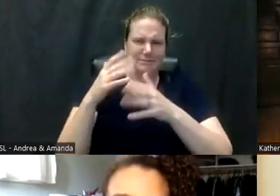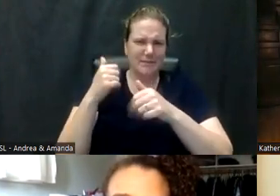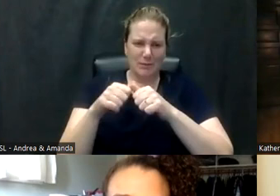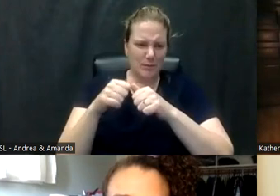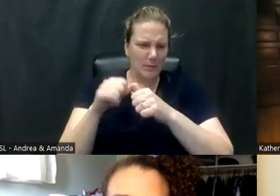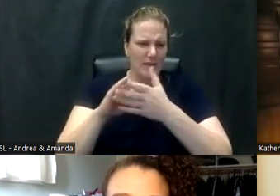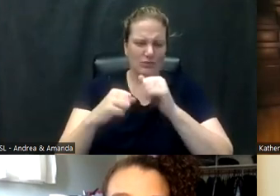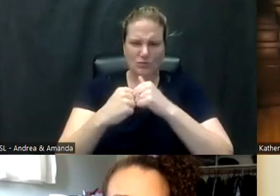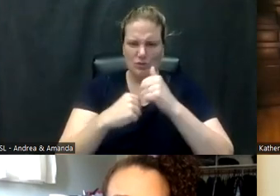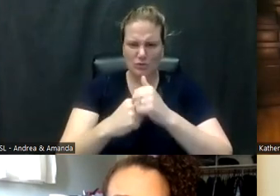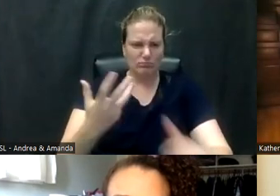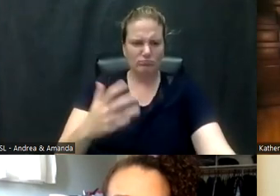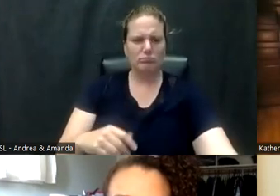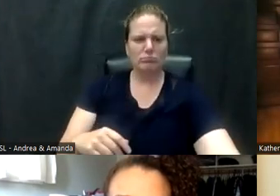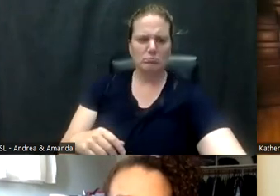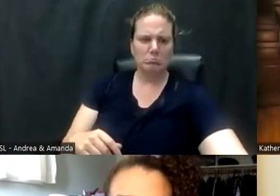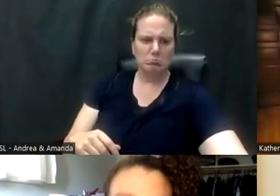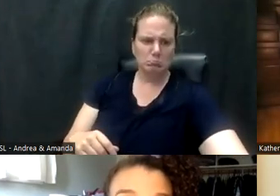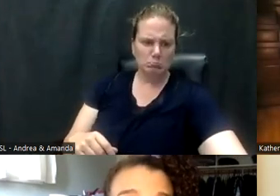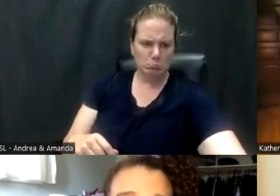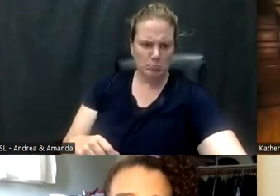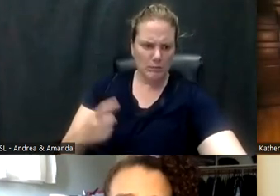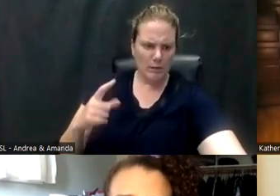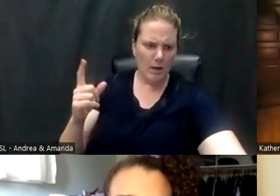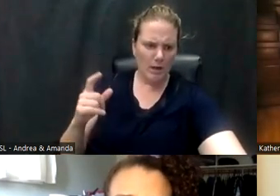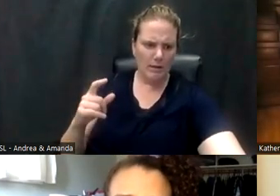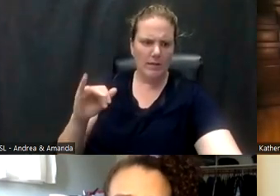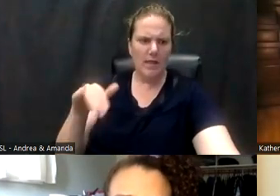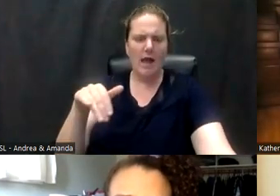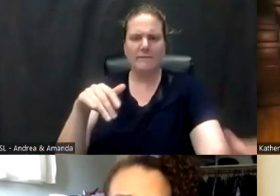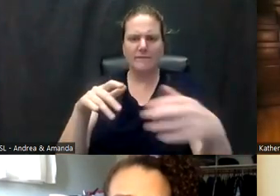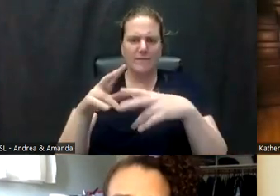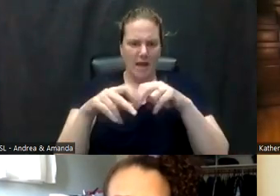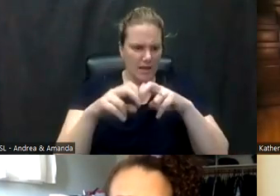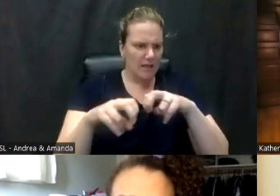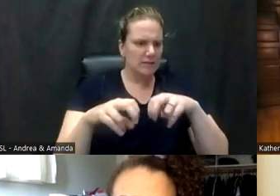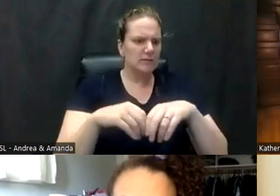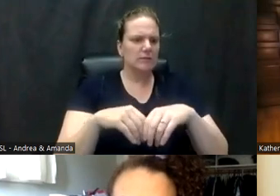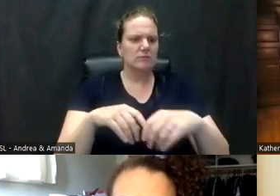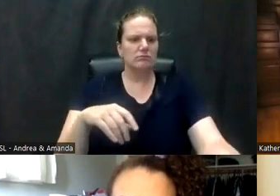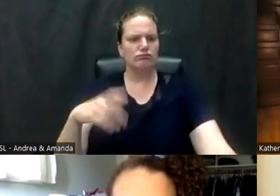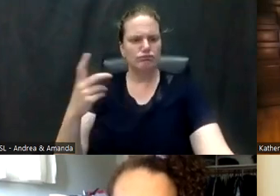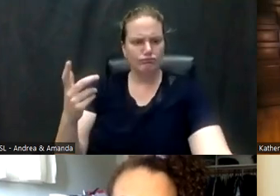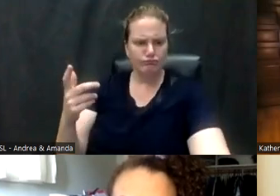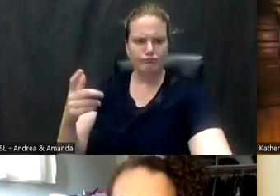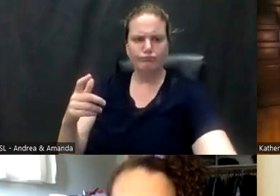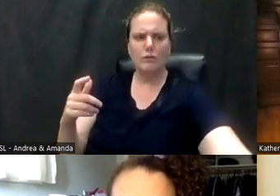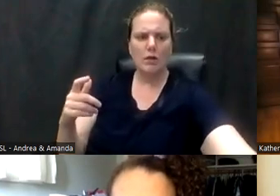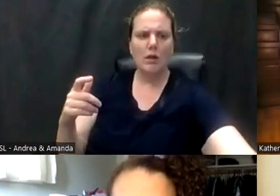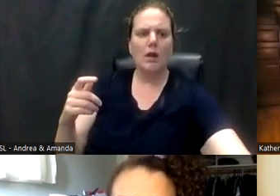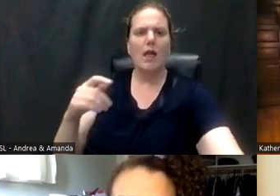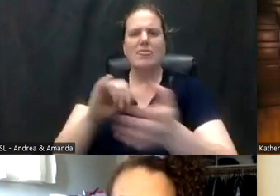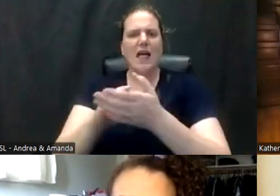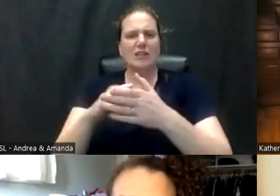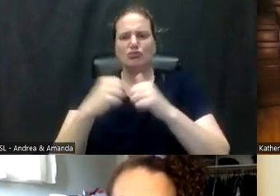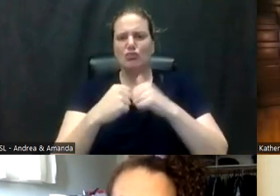structure per se, but it's got analysts. So it's a lot of, it seems to be right now, the structure seems to